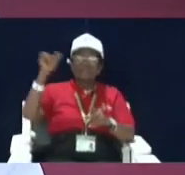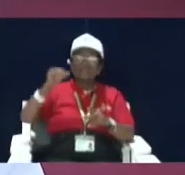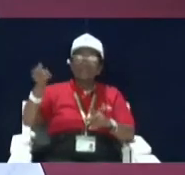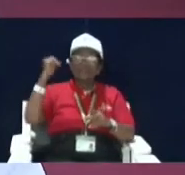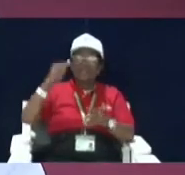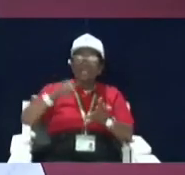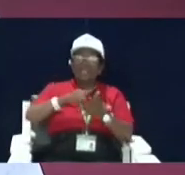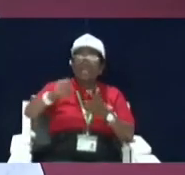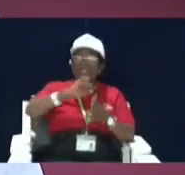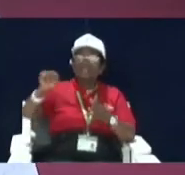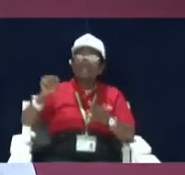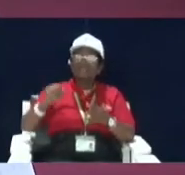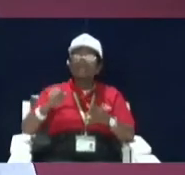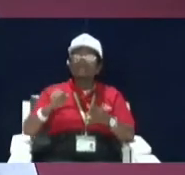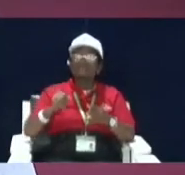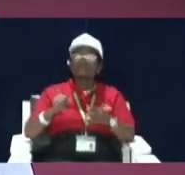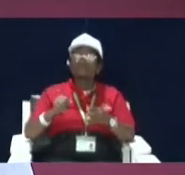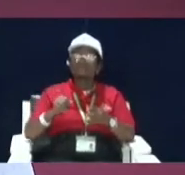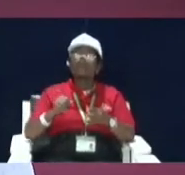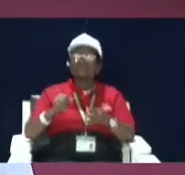apostles, wonders.